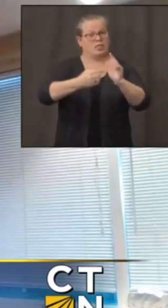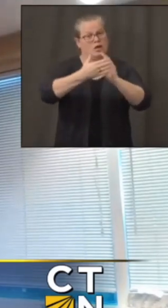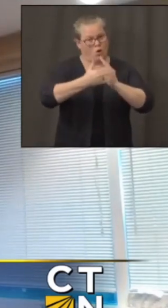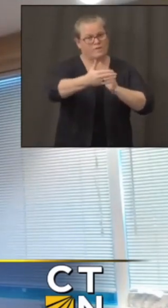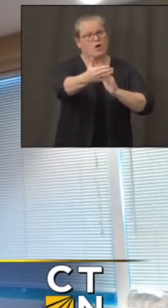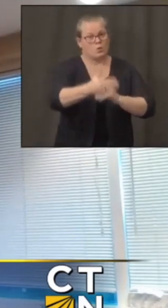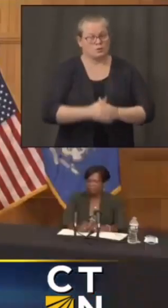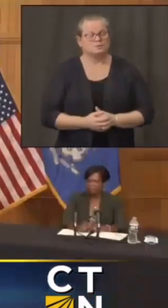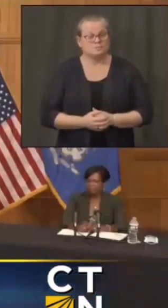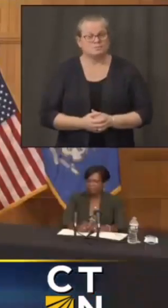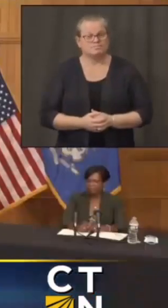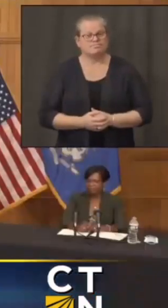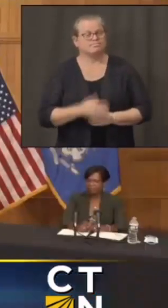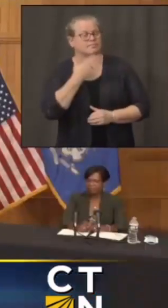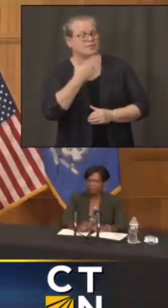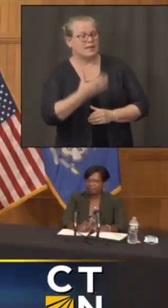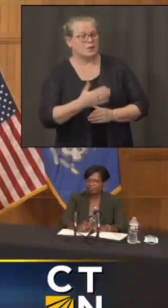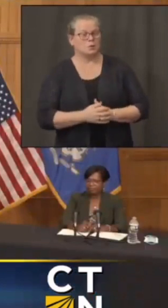Thank you.